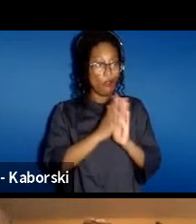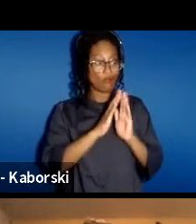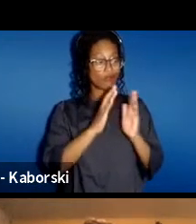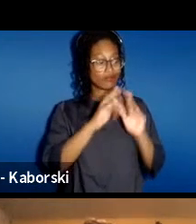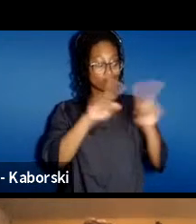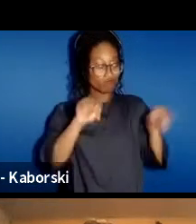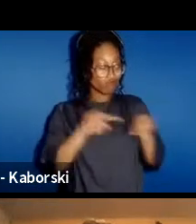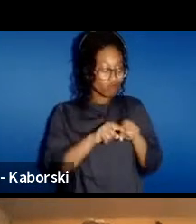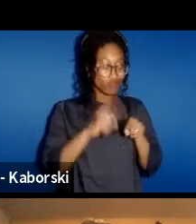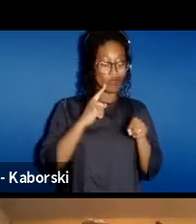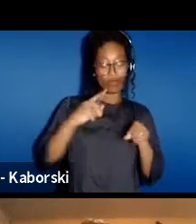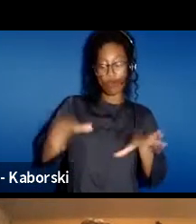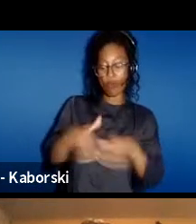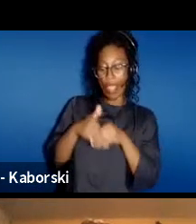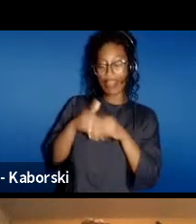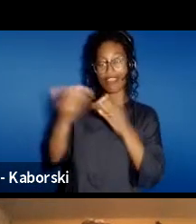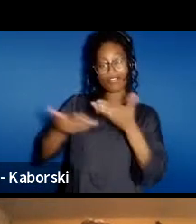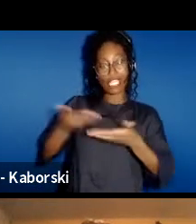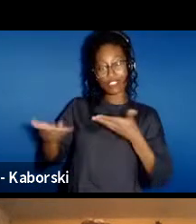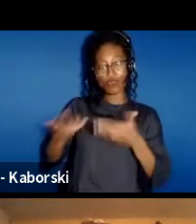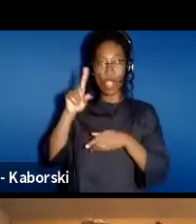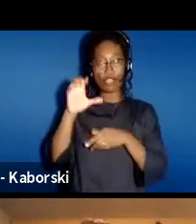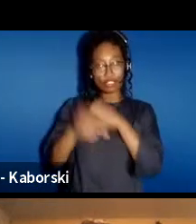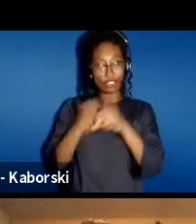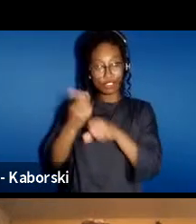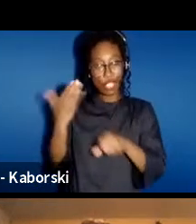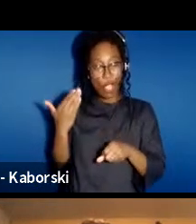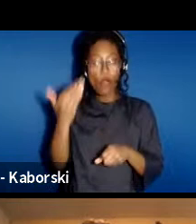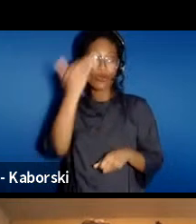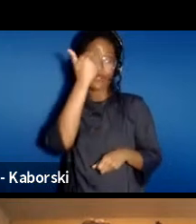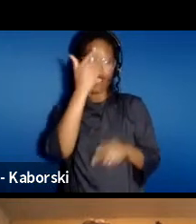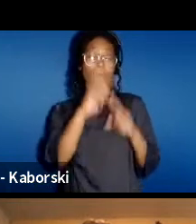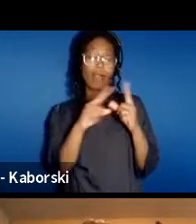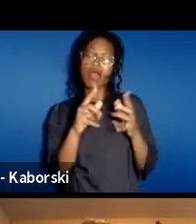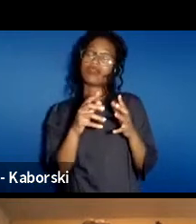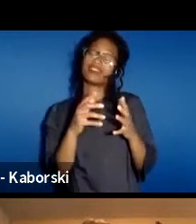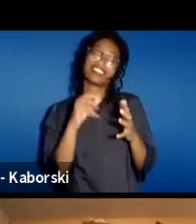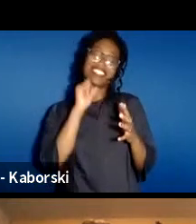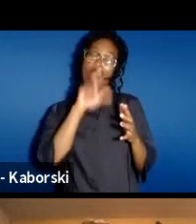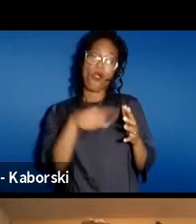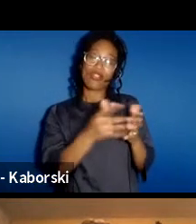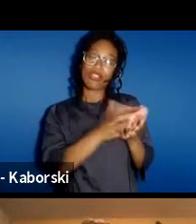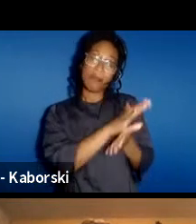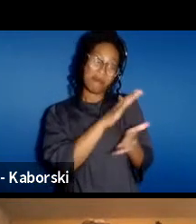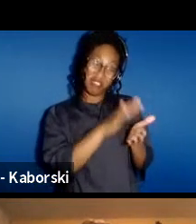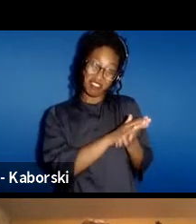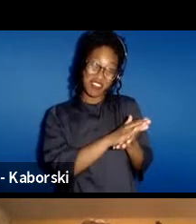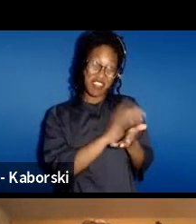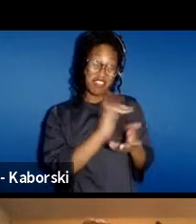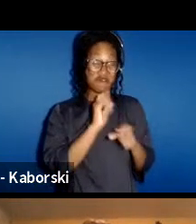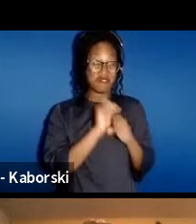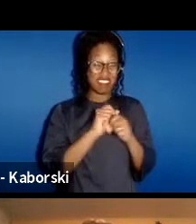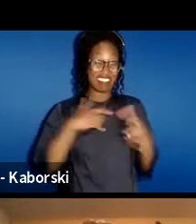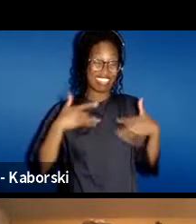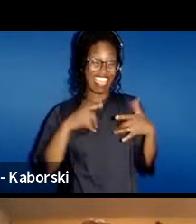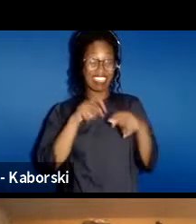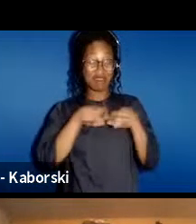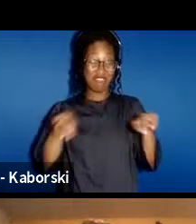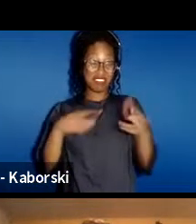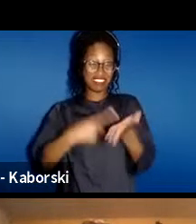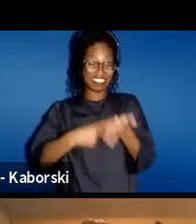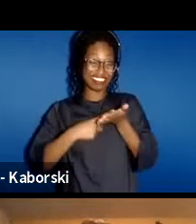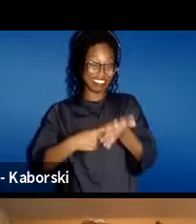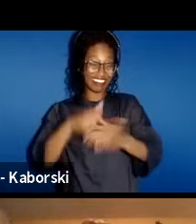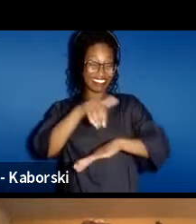invitations 100 years ago. We do so much more than paper, which is why I'm particularly excited about the panel discussion